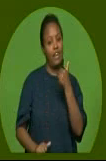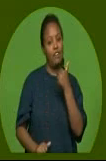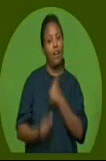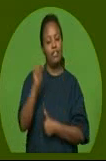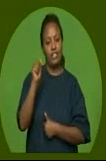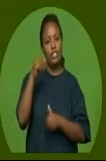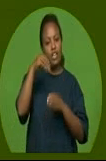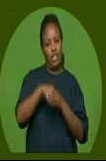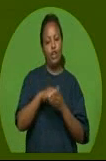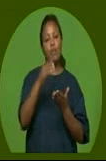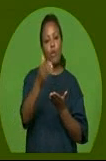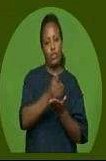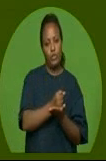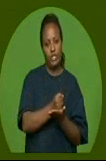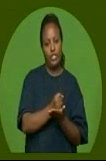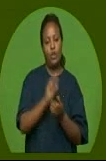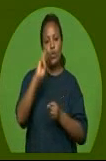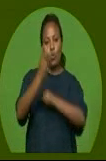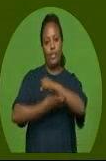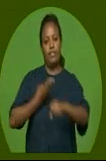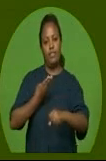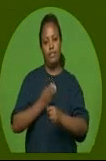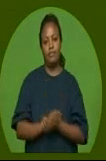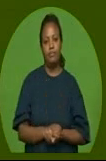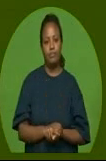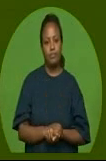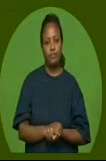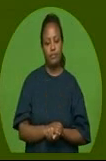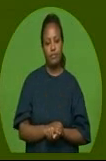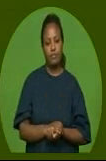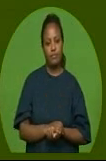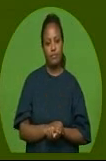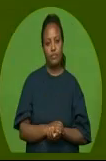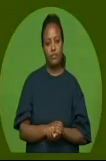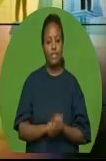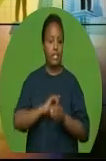absolute disadvantage in producing wheat.